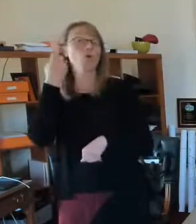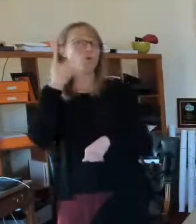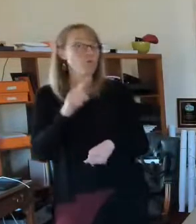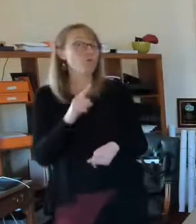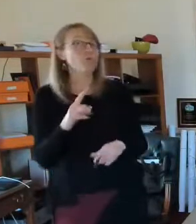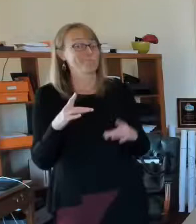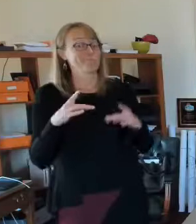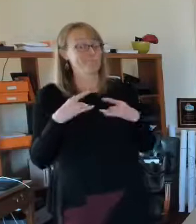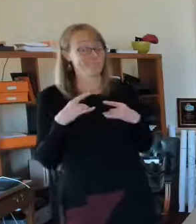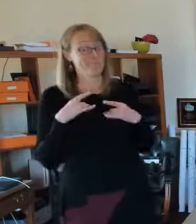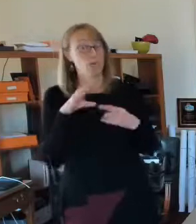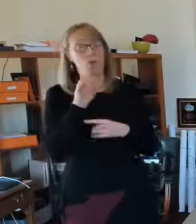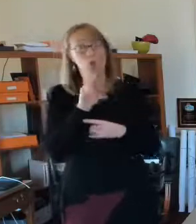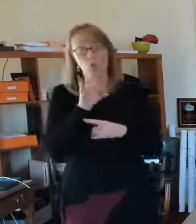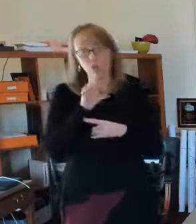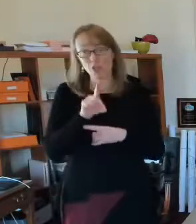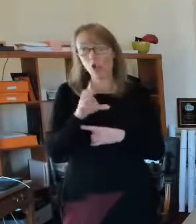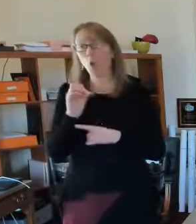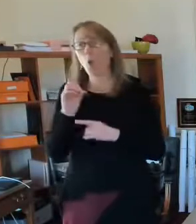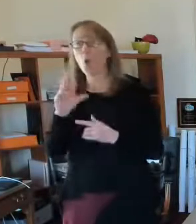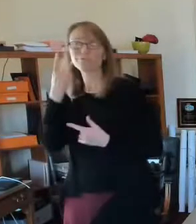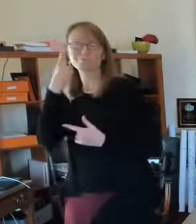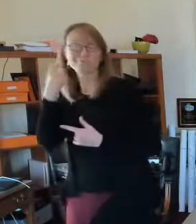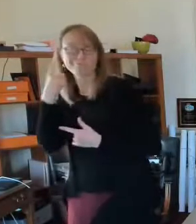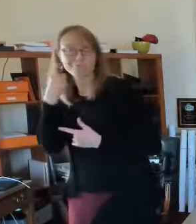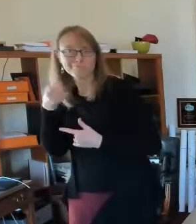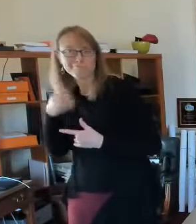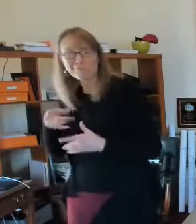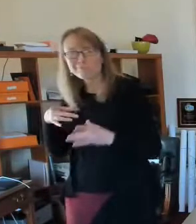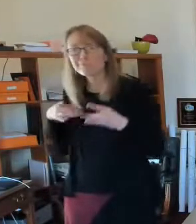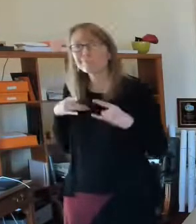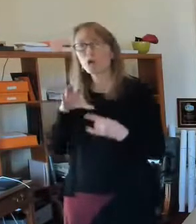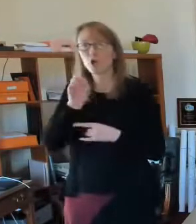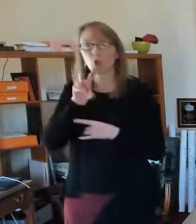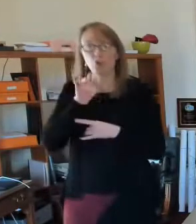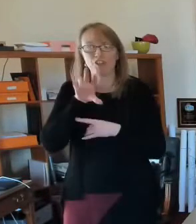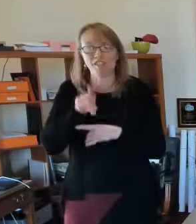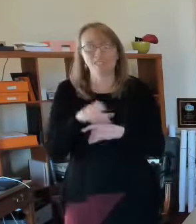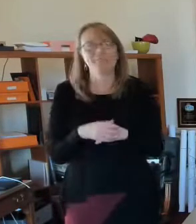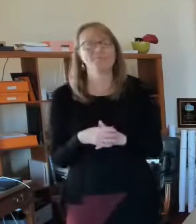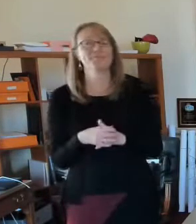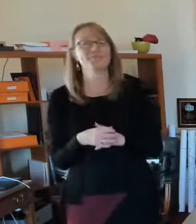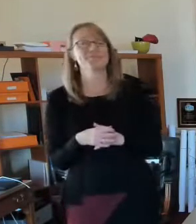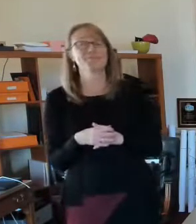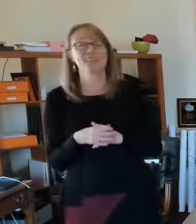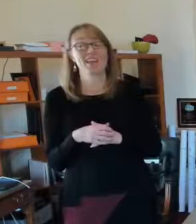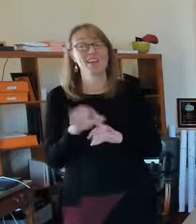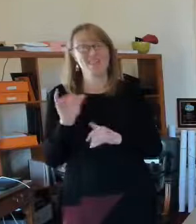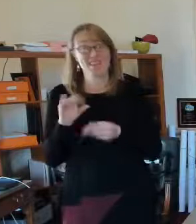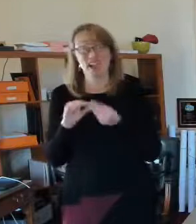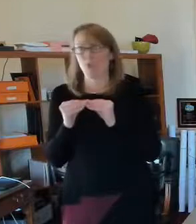region. The highest we had had before that was back on,